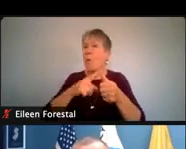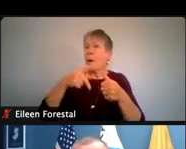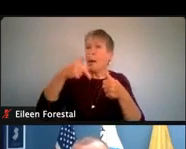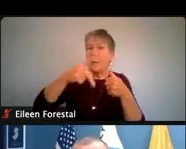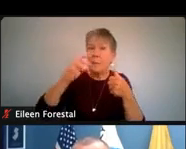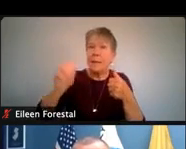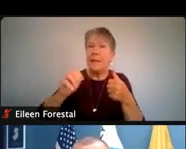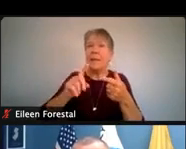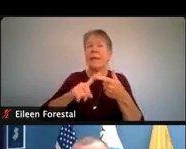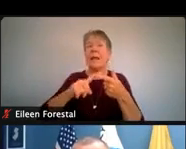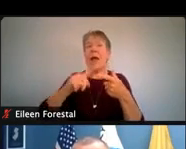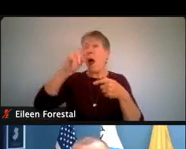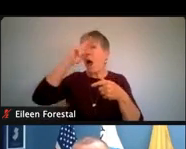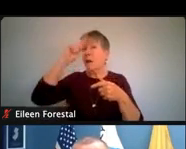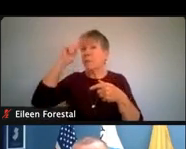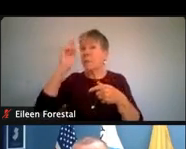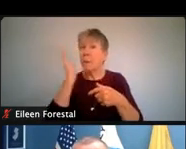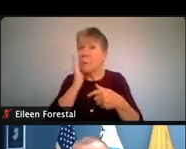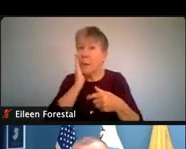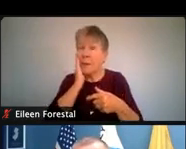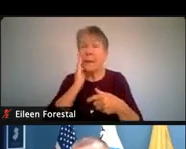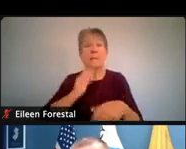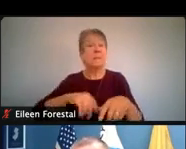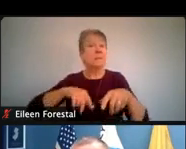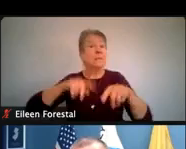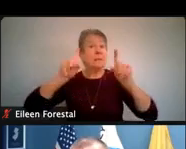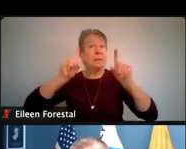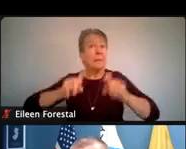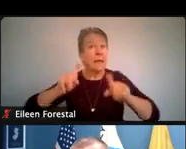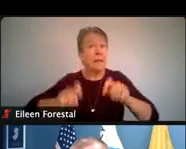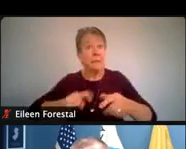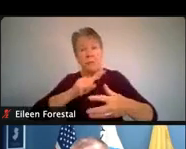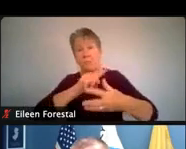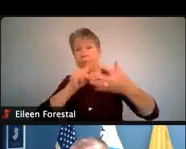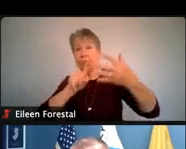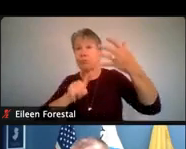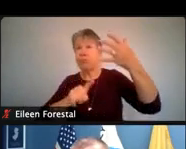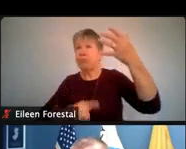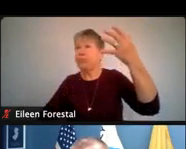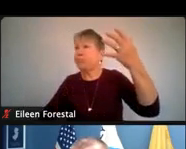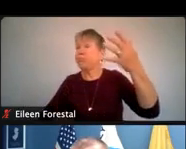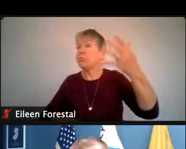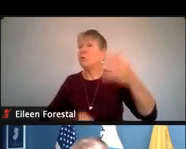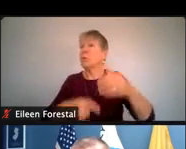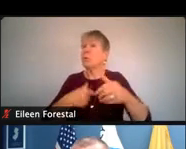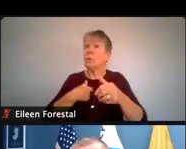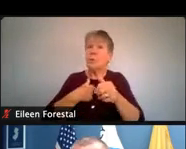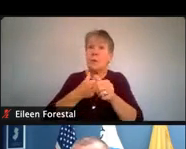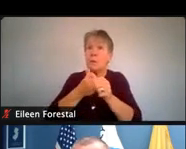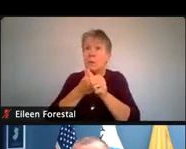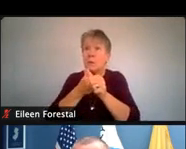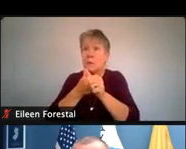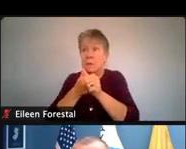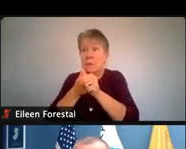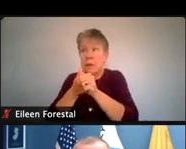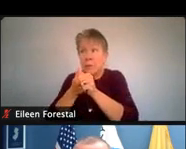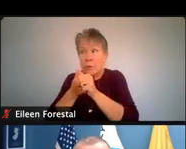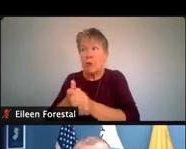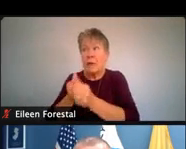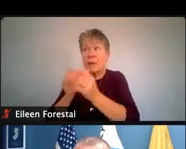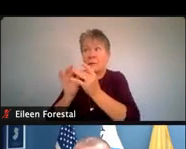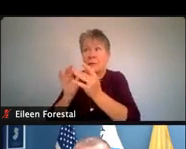lot more, which allows us to spot this earlier. We trace to the point of a core that's now